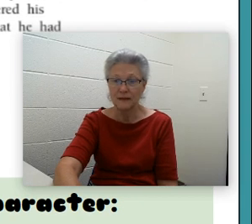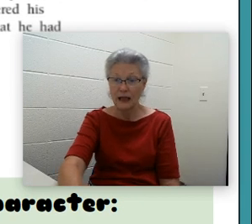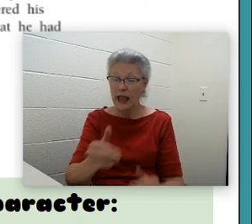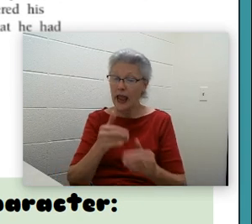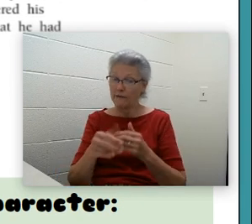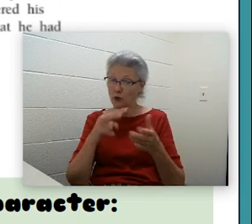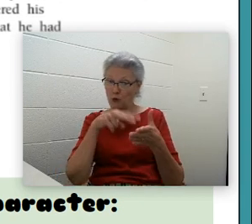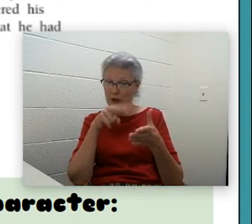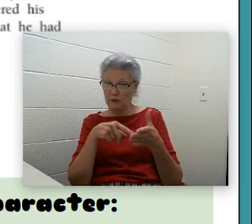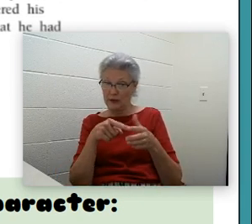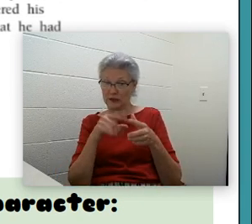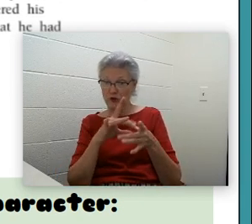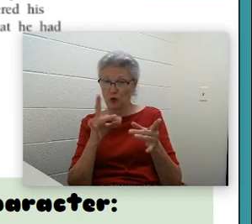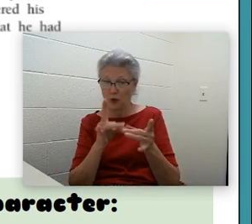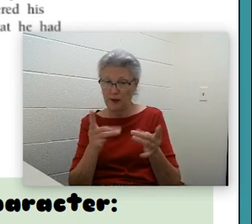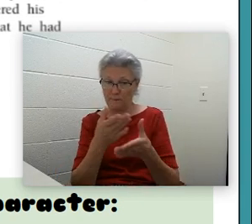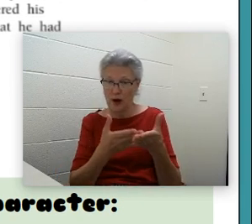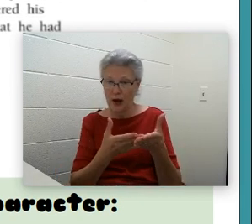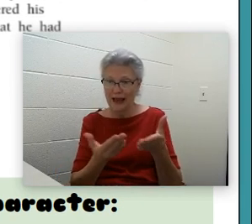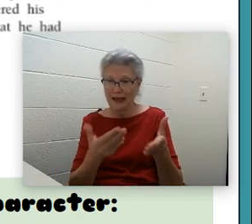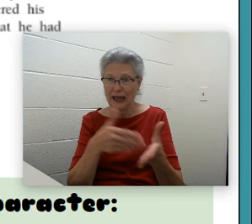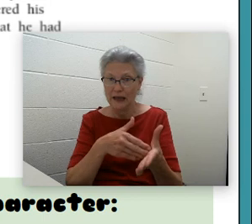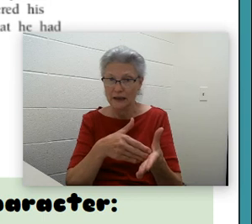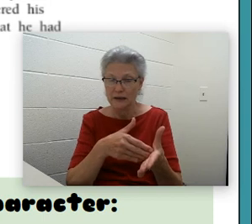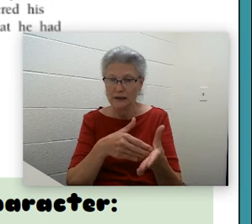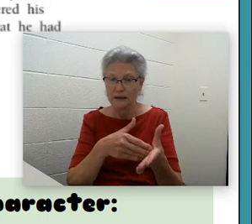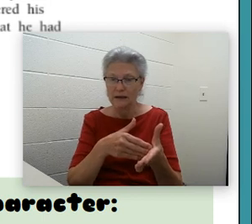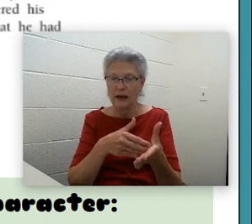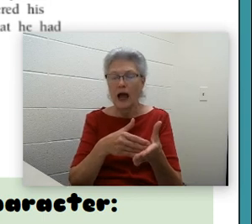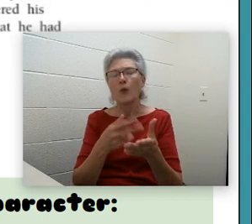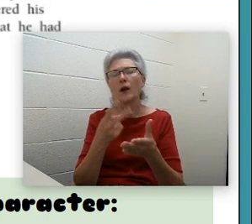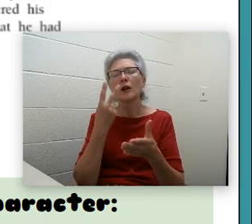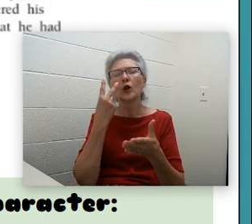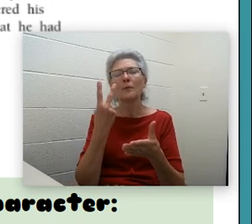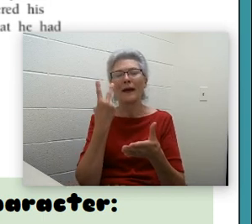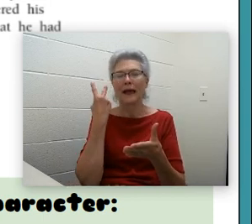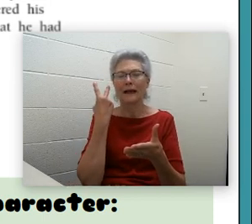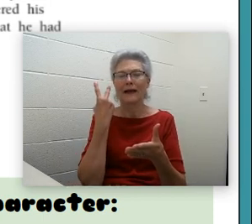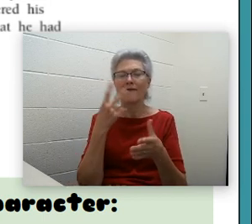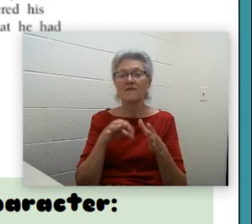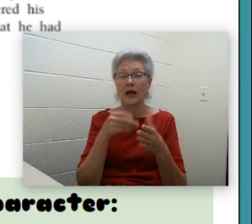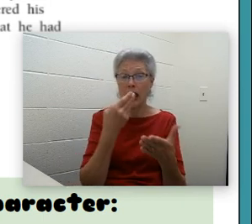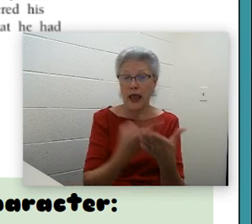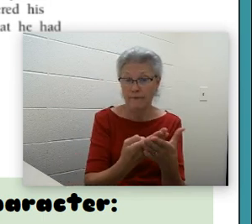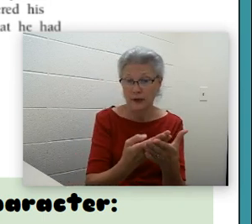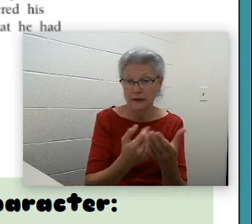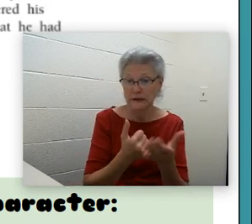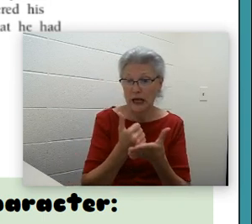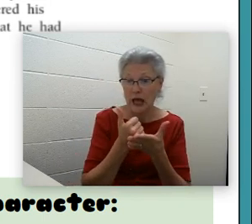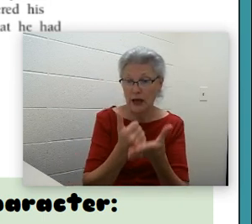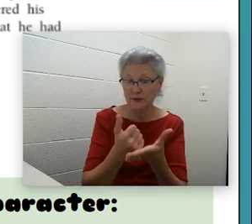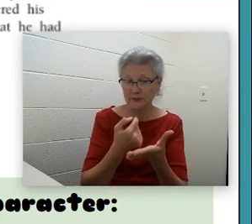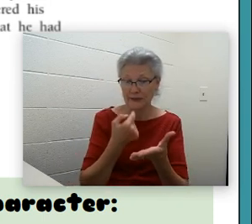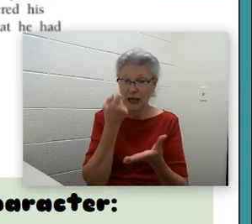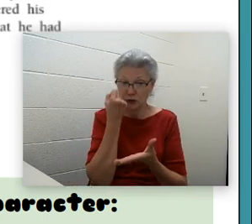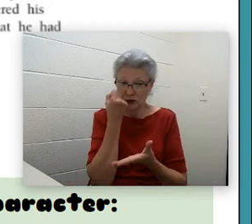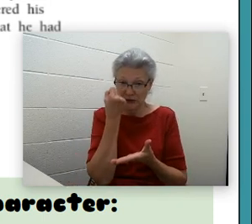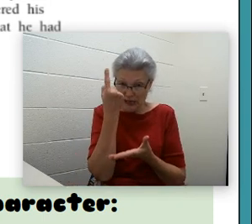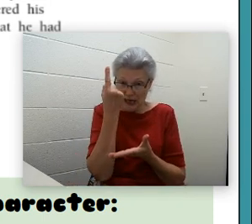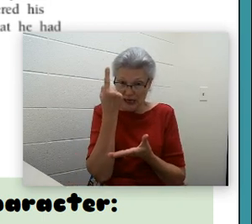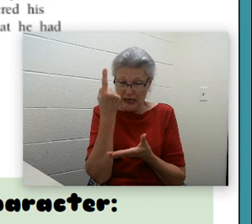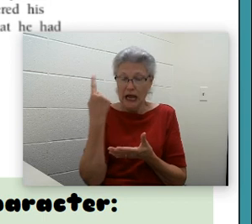After rereading this section of the text, I want to look back and find evidence that helps me